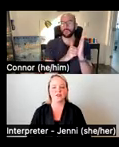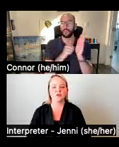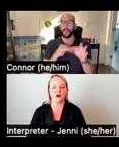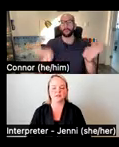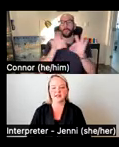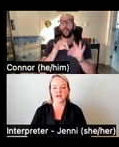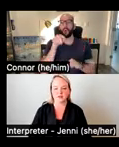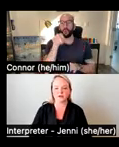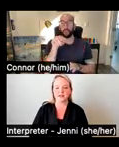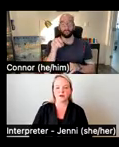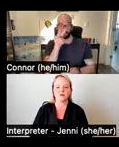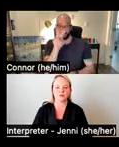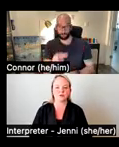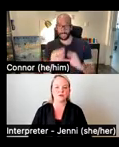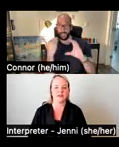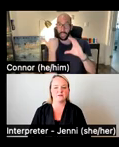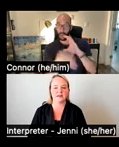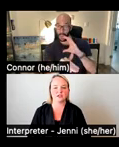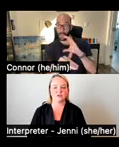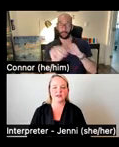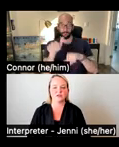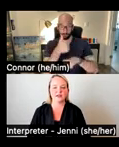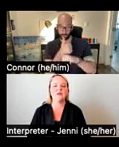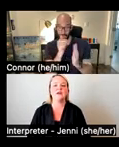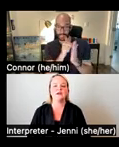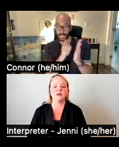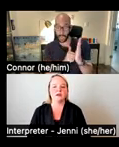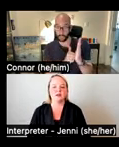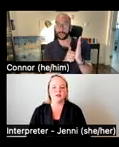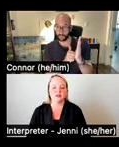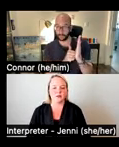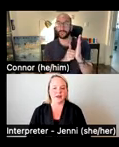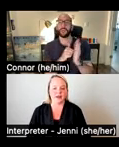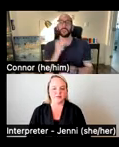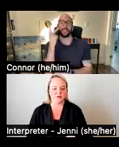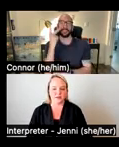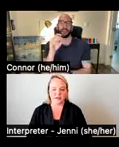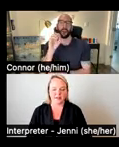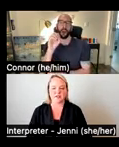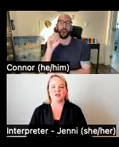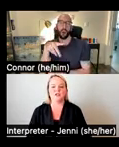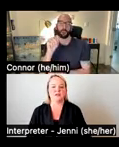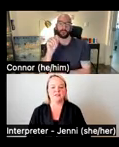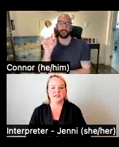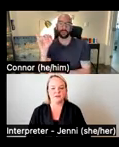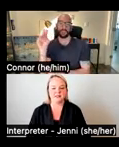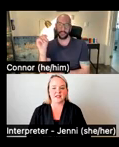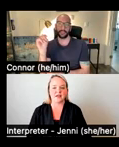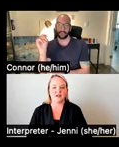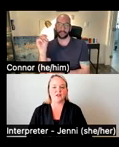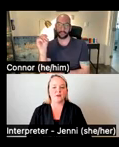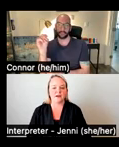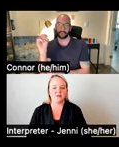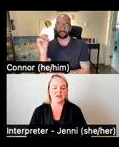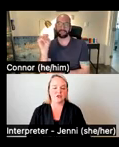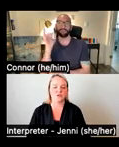When you are setting up your account for the Creative Connector directory, you have your email entered, they've sent you this